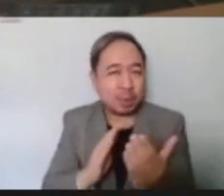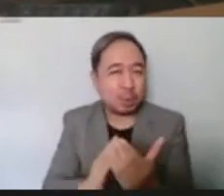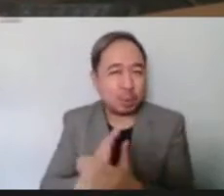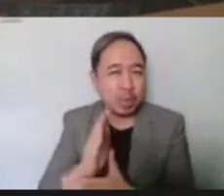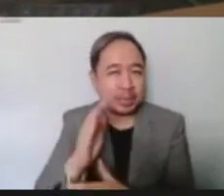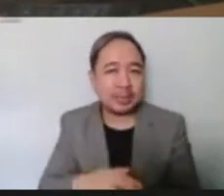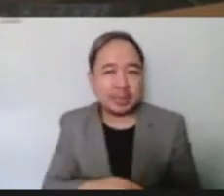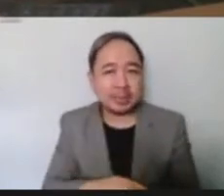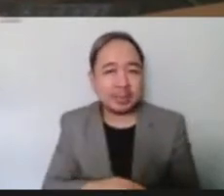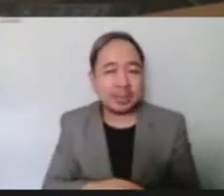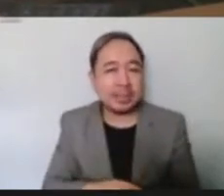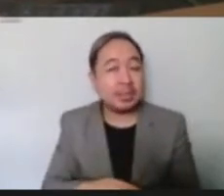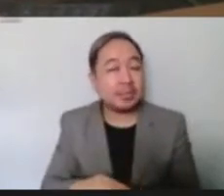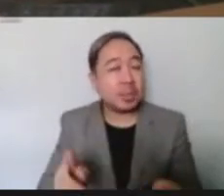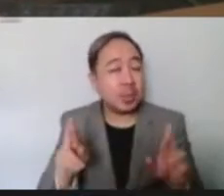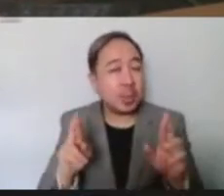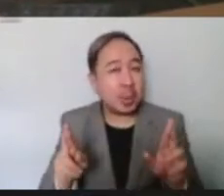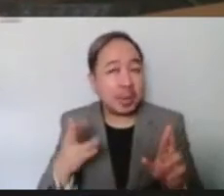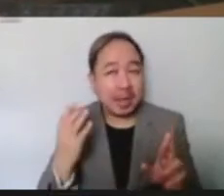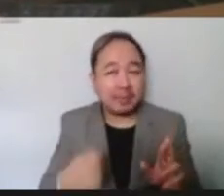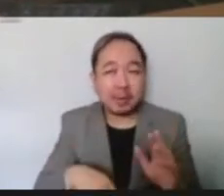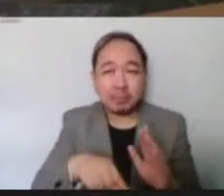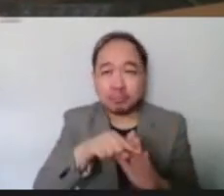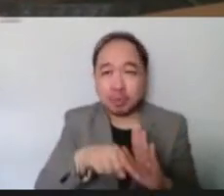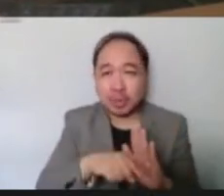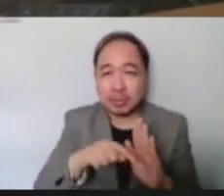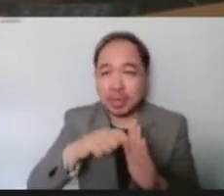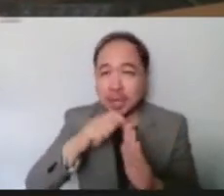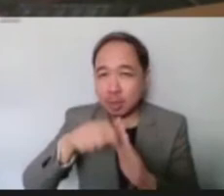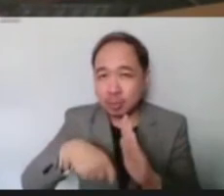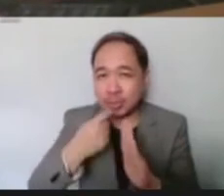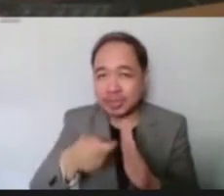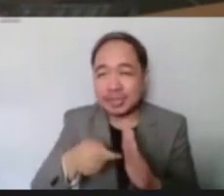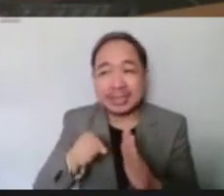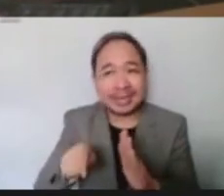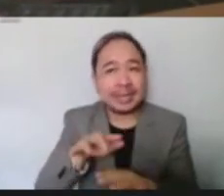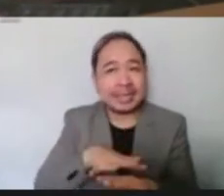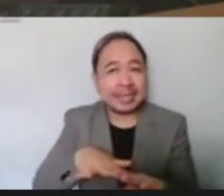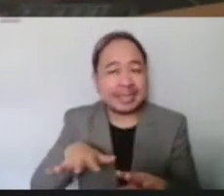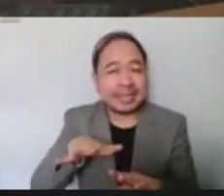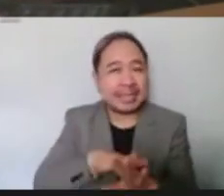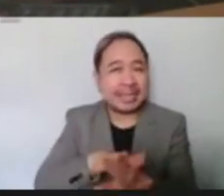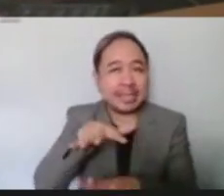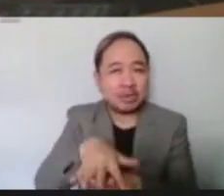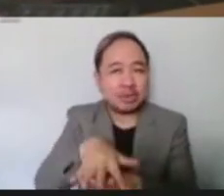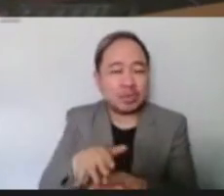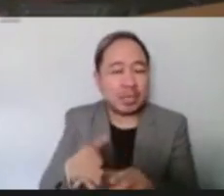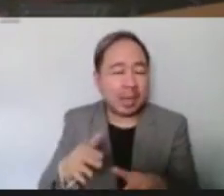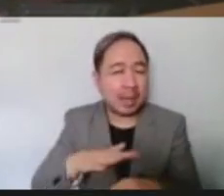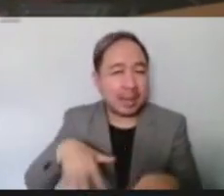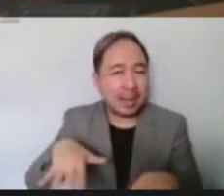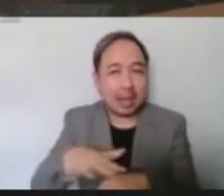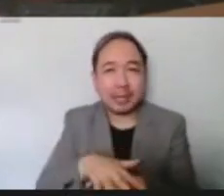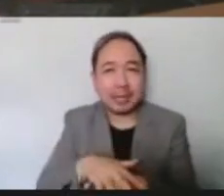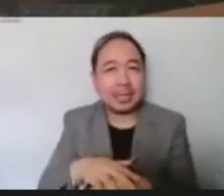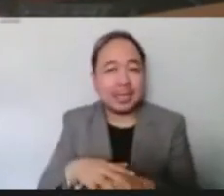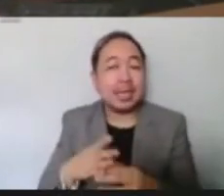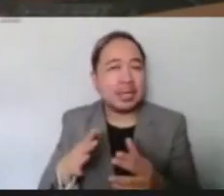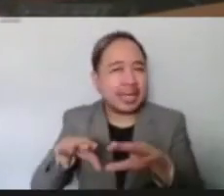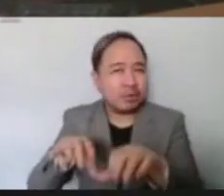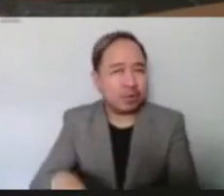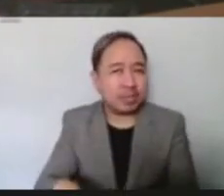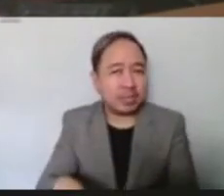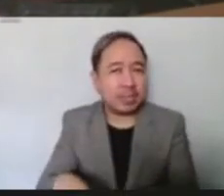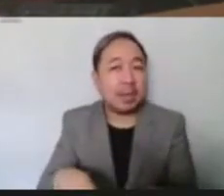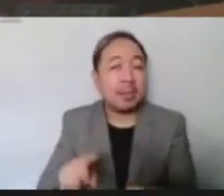any development and conservation programs or projects in indigenous land and territories are not accepted and allowed ads per the